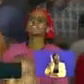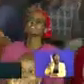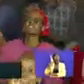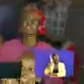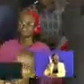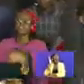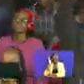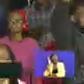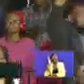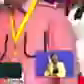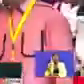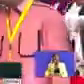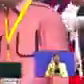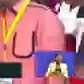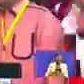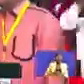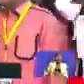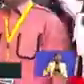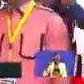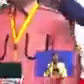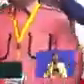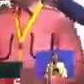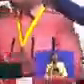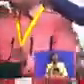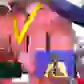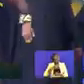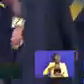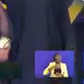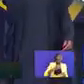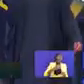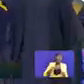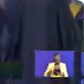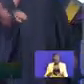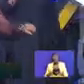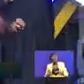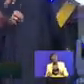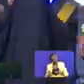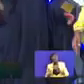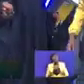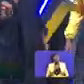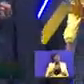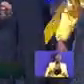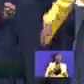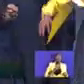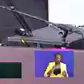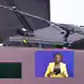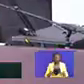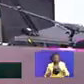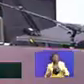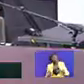Glory every altar of Darkness every